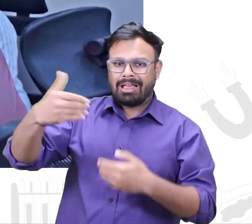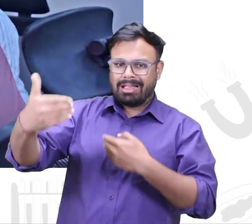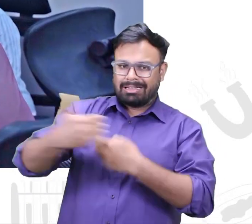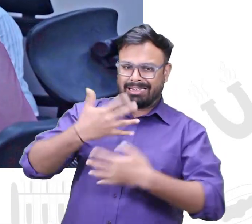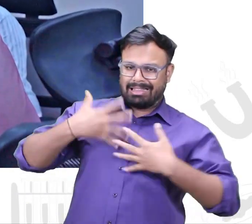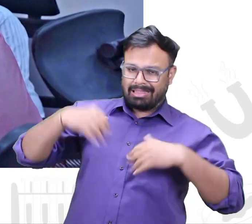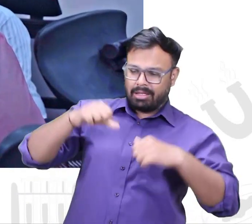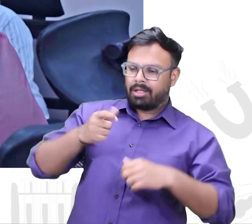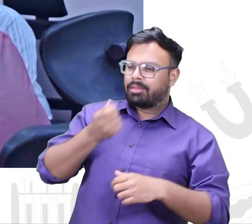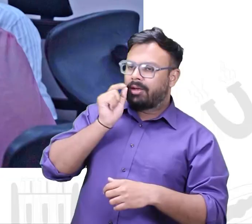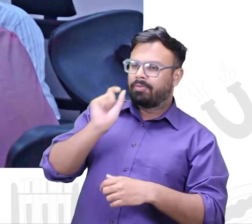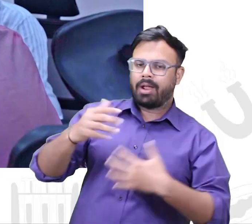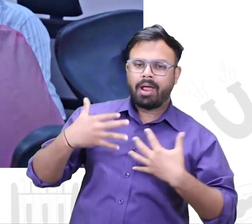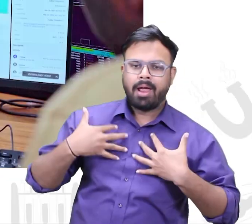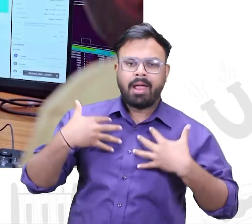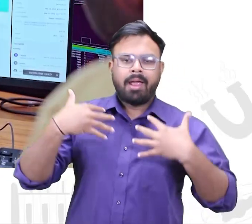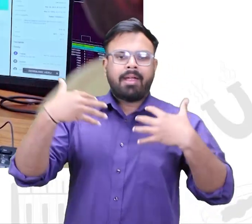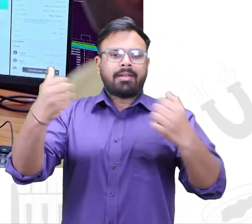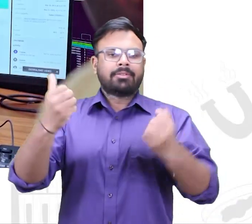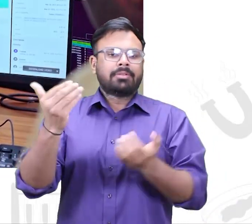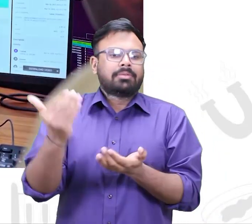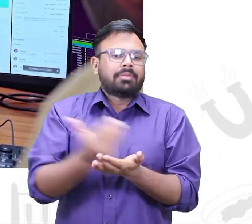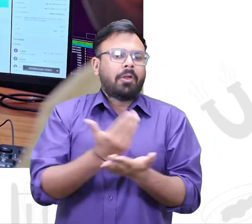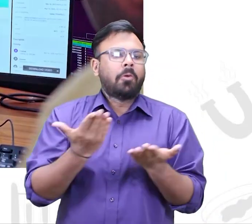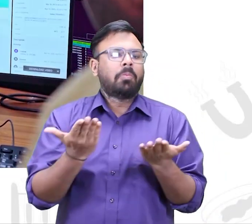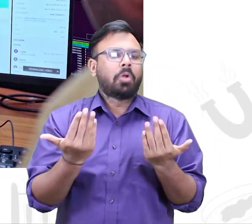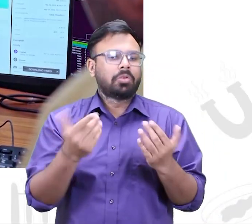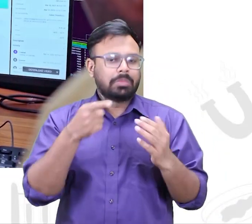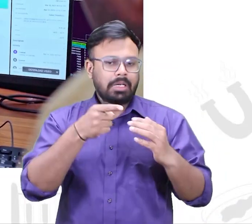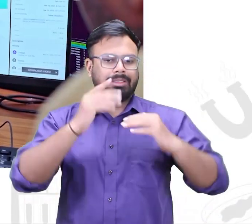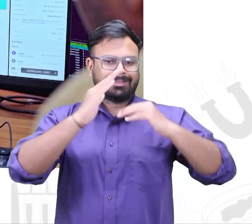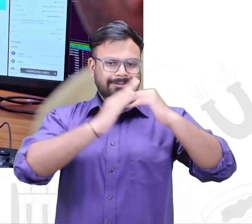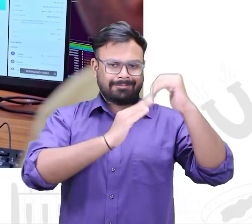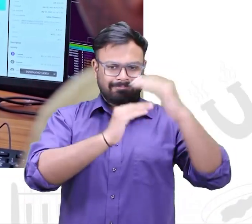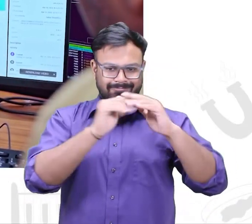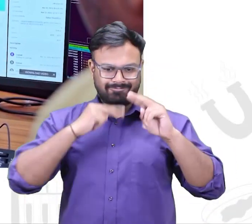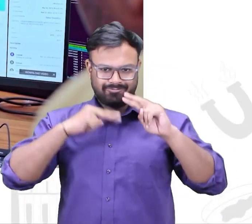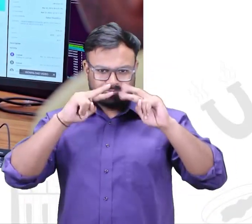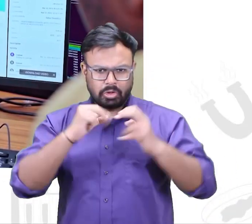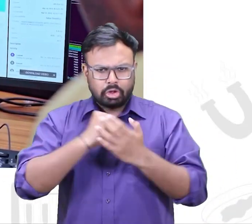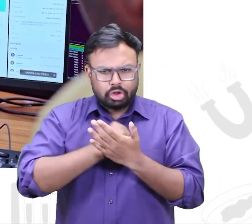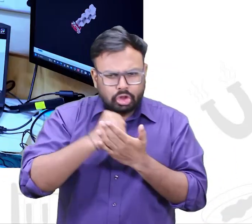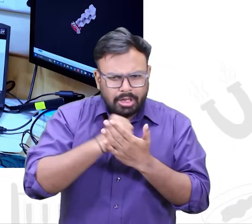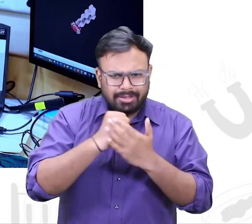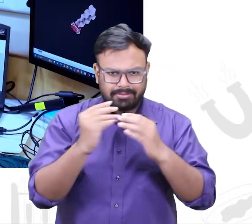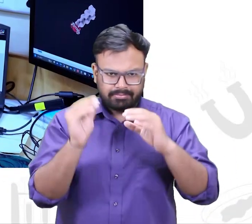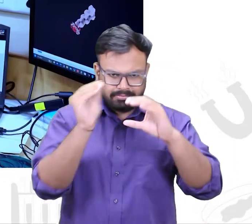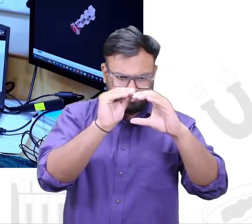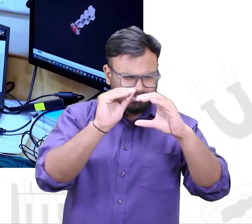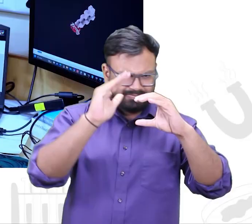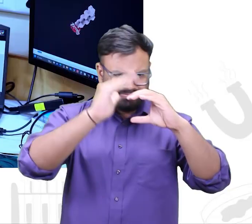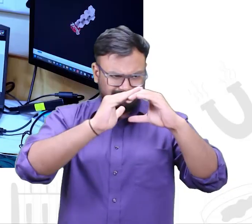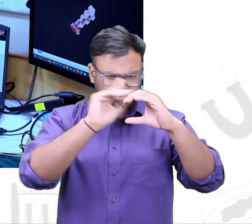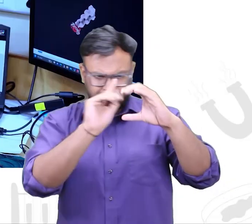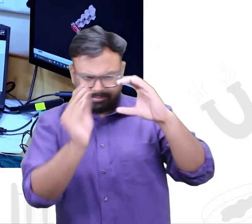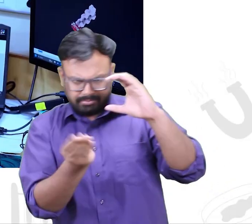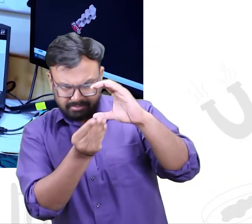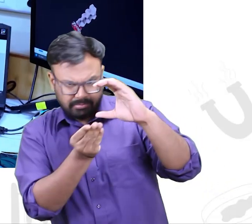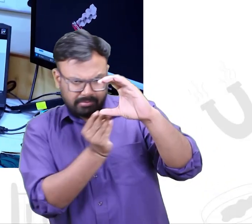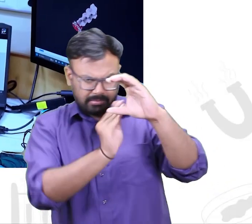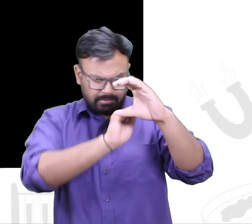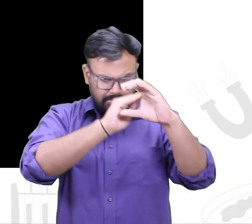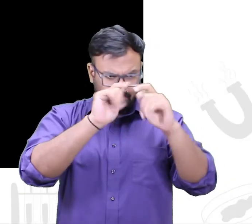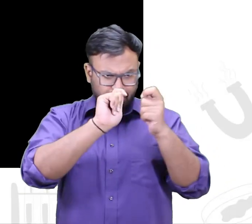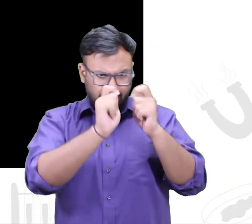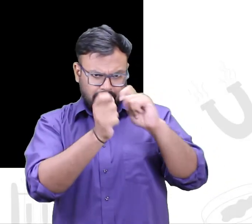will help sort of cure some of these diseases and stuff. So in short, what we try to understand is how these Lego pieces or these little